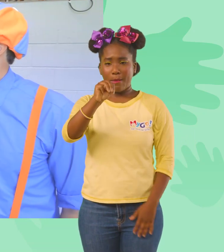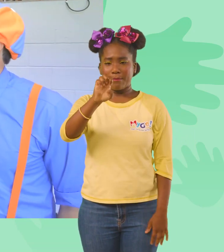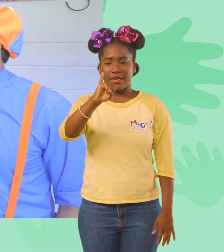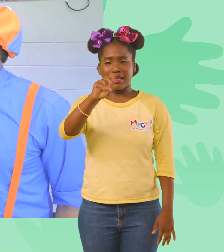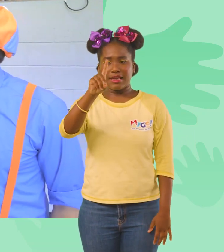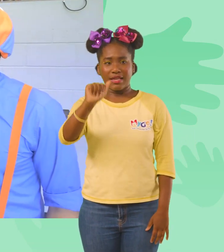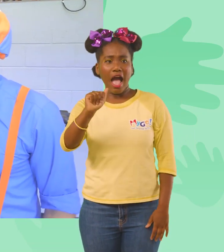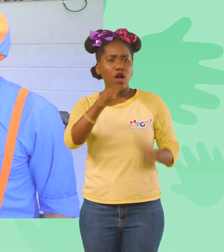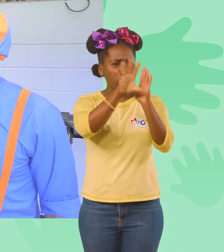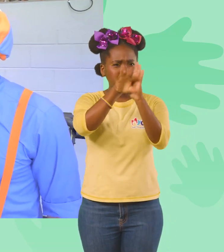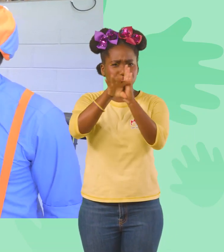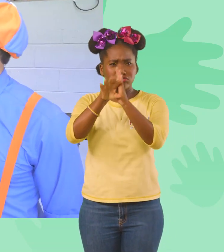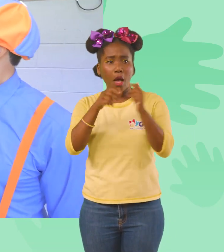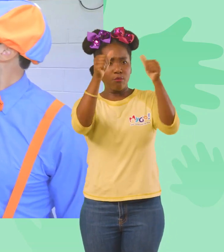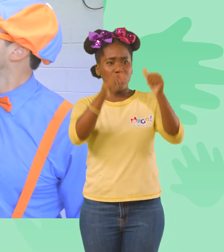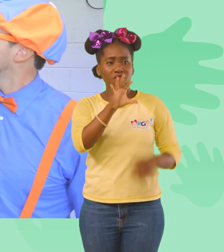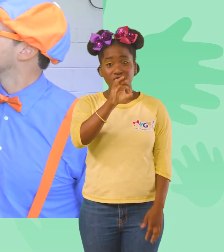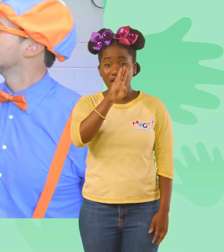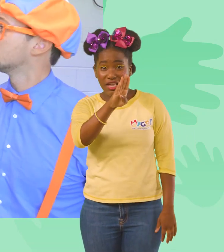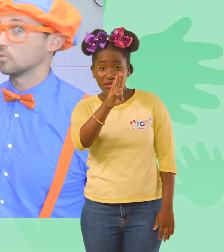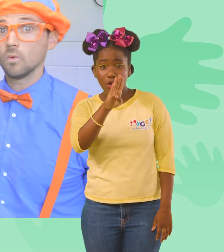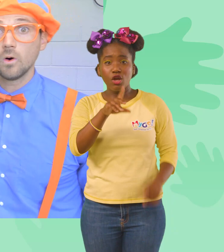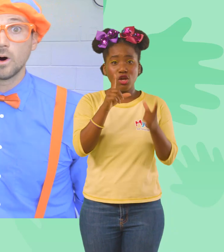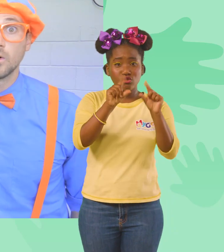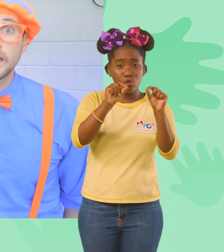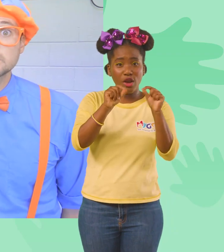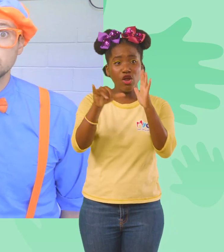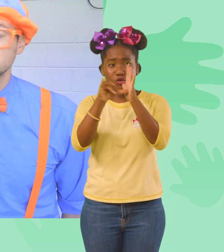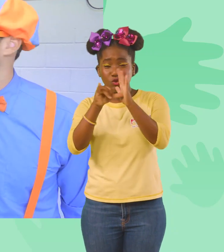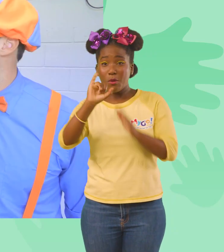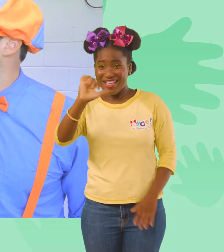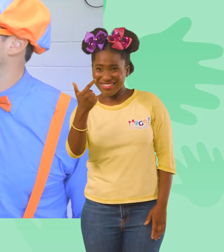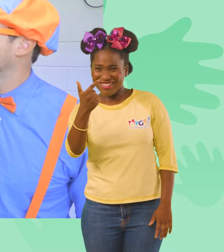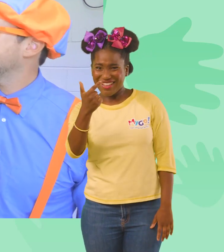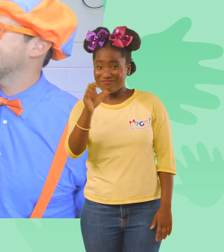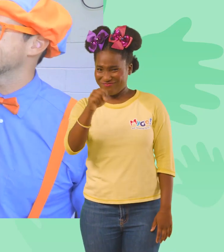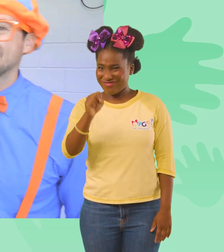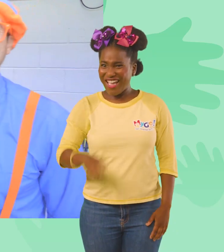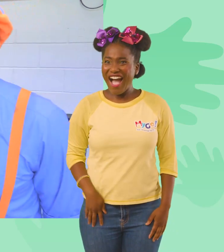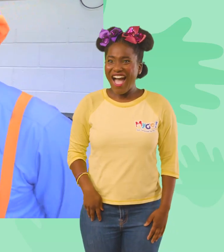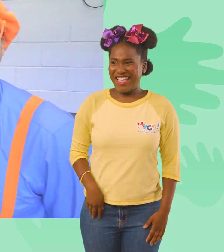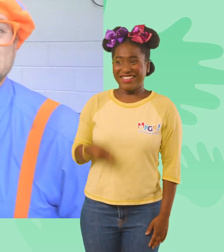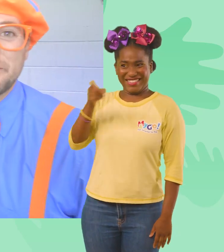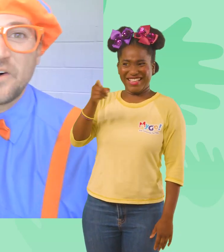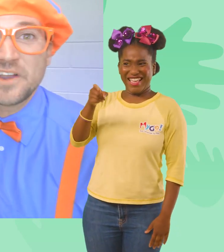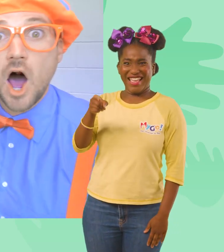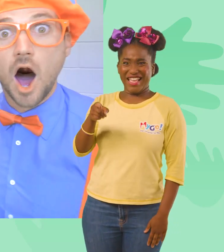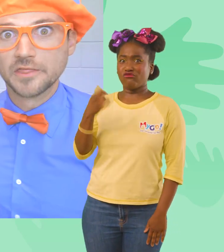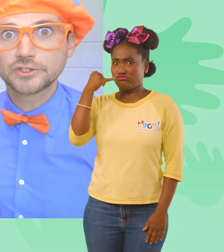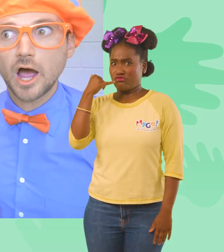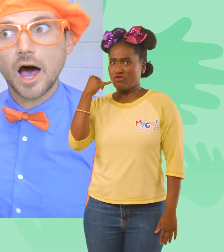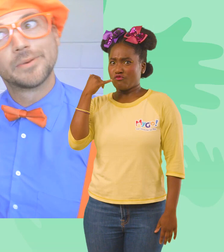TV, we try to put on Facebook, Twitter, YouTube, and Instagram. Whoa, that's really cool. Hey, look, he's on his